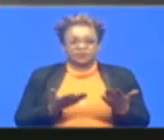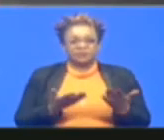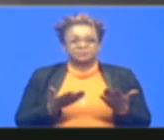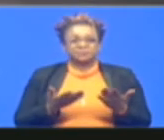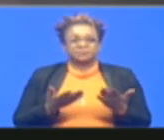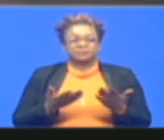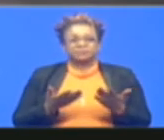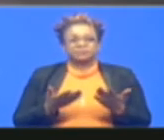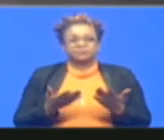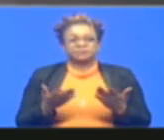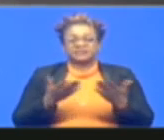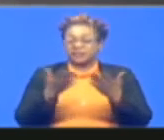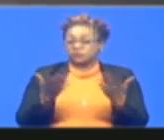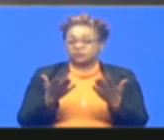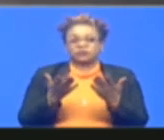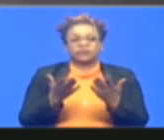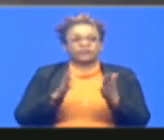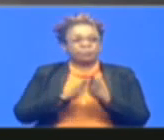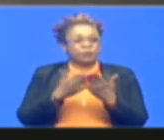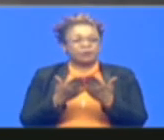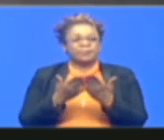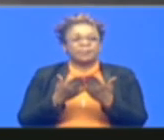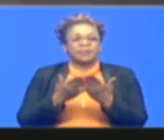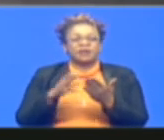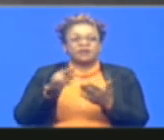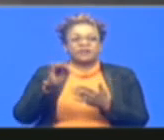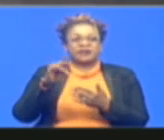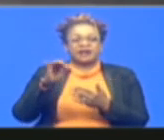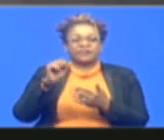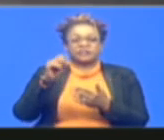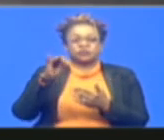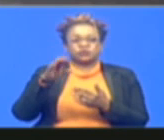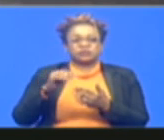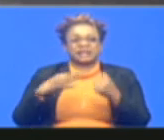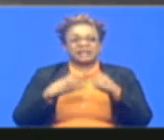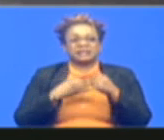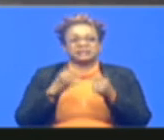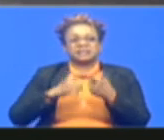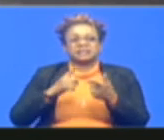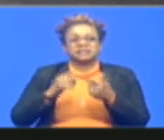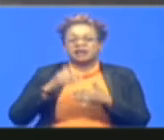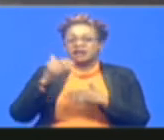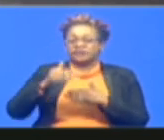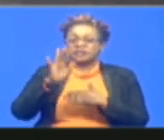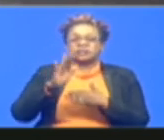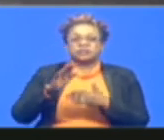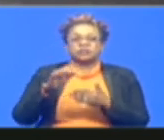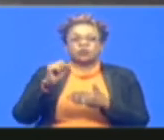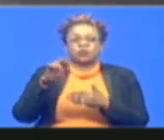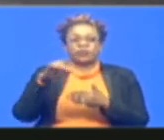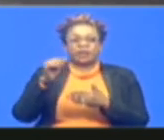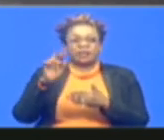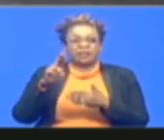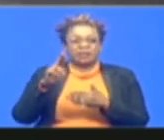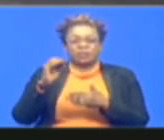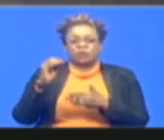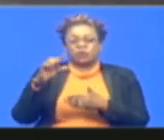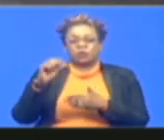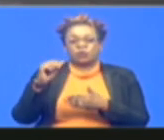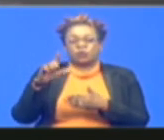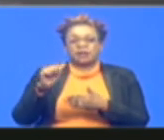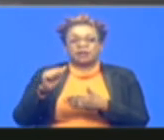The echoes of the book, The River and the Source, ring 8 years after the death of its author, Margaret Ogola.